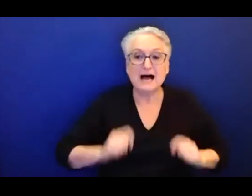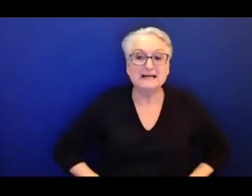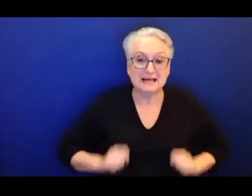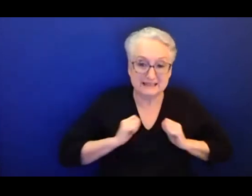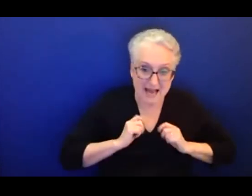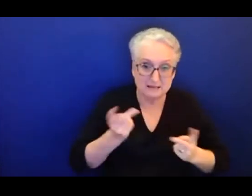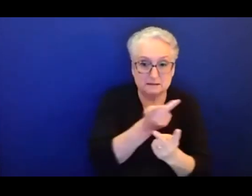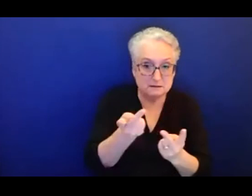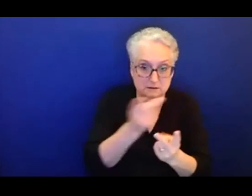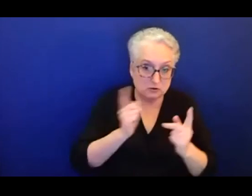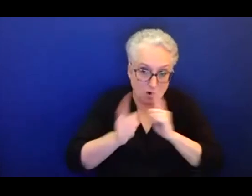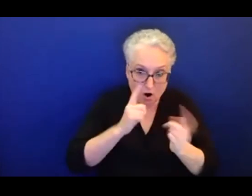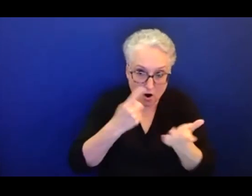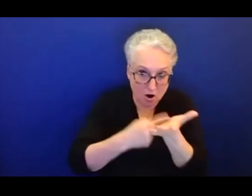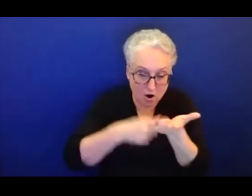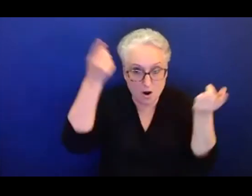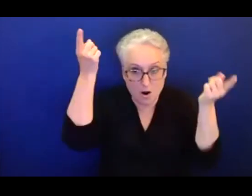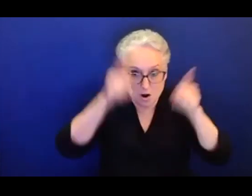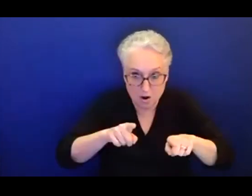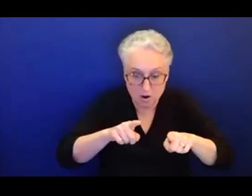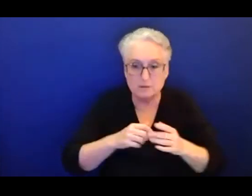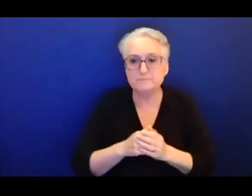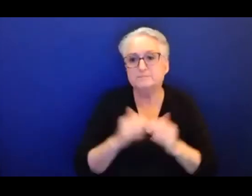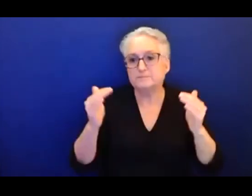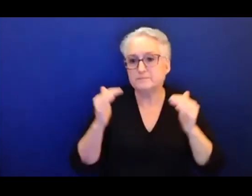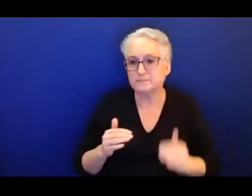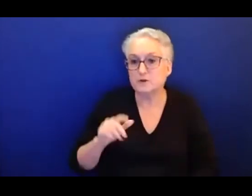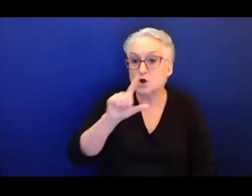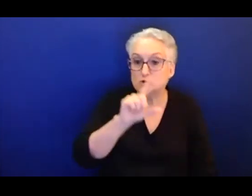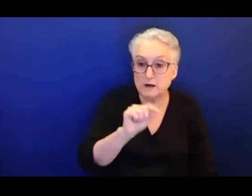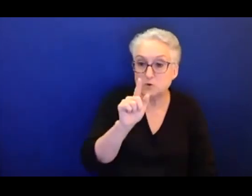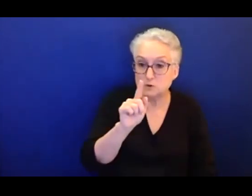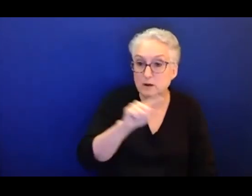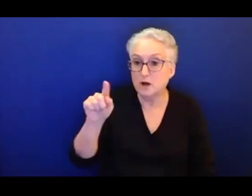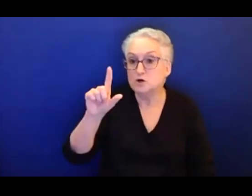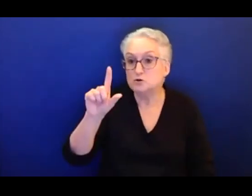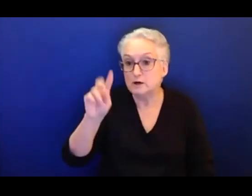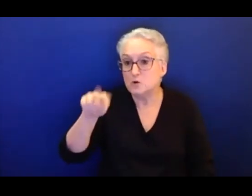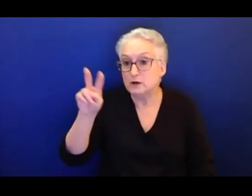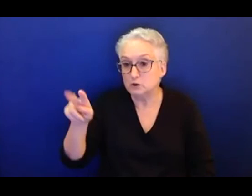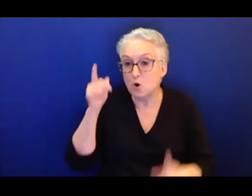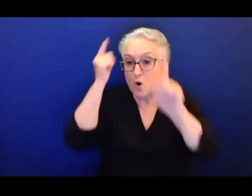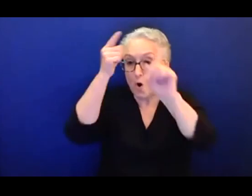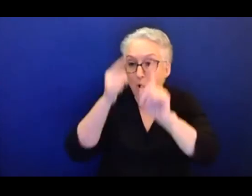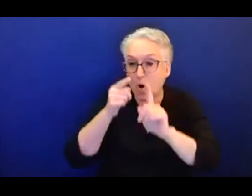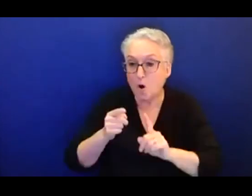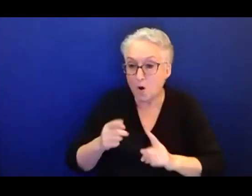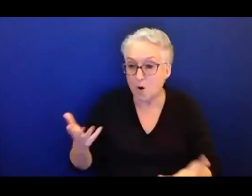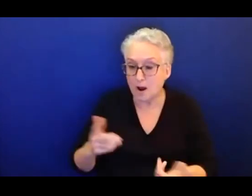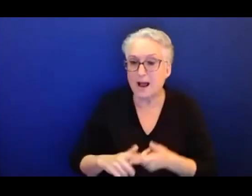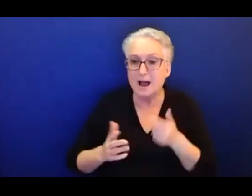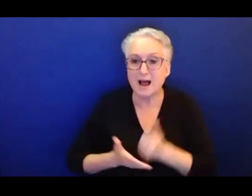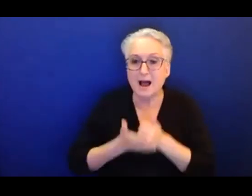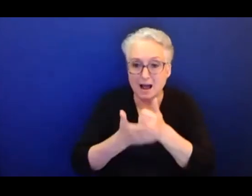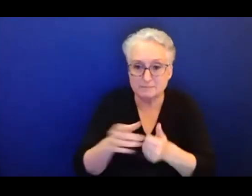2021-22 goals and objectives continue to help and maintain and improve housing stability for low and moderate income